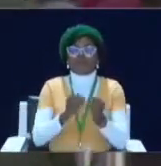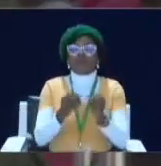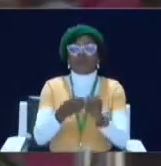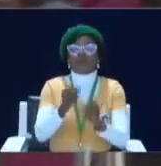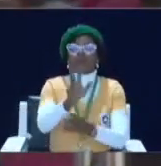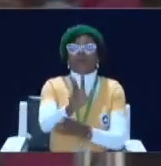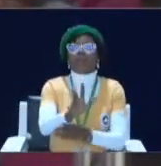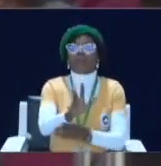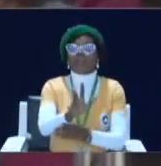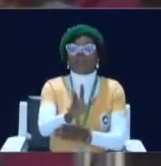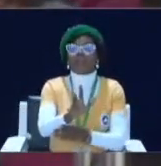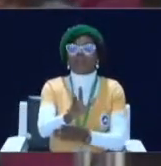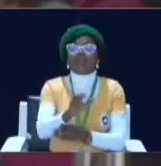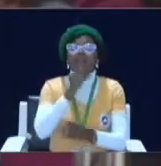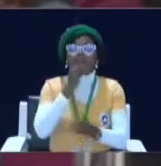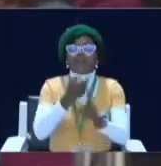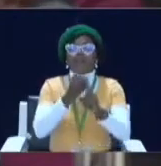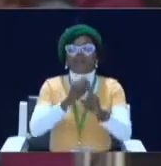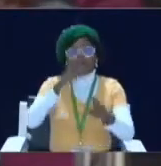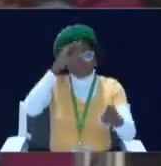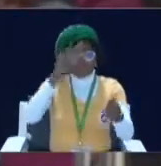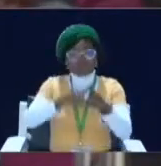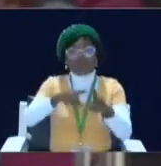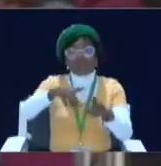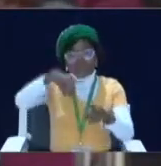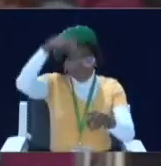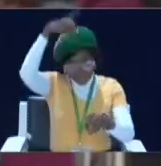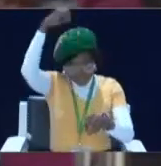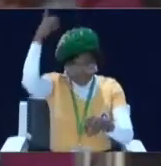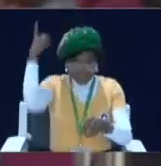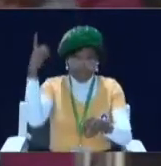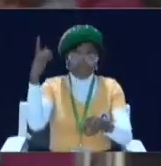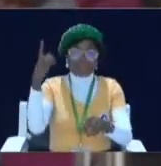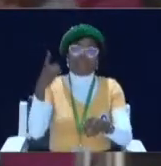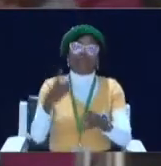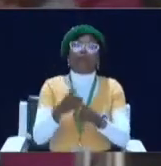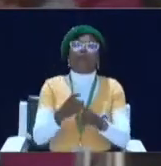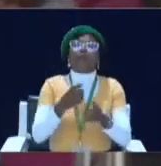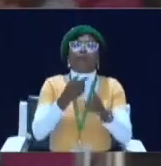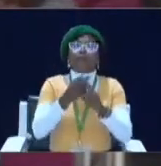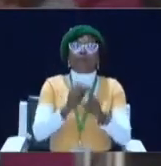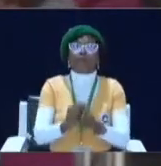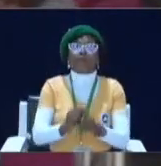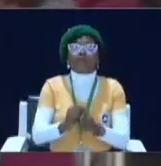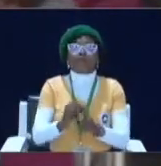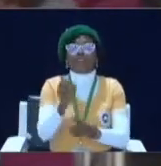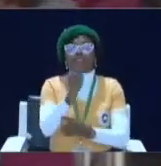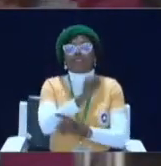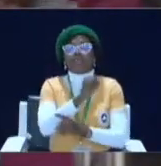The next testimony is from Brother Daniel Maluk from South Sudan.